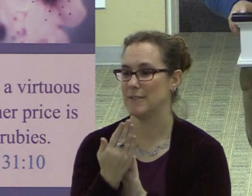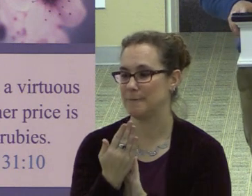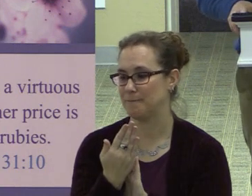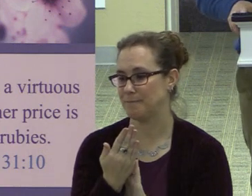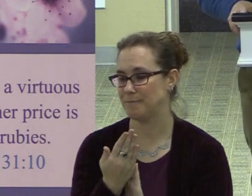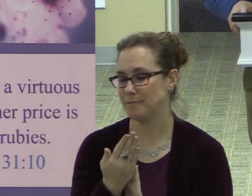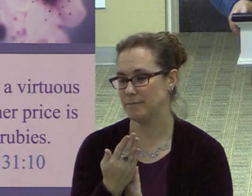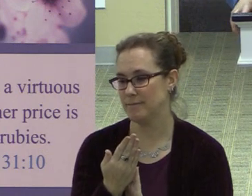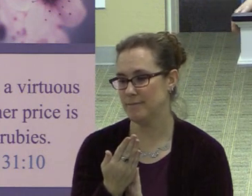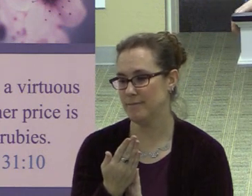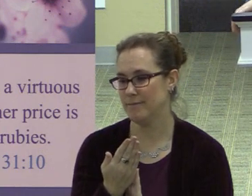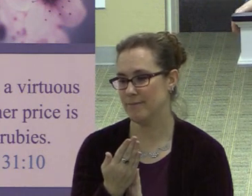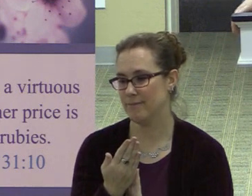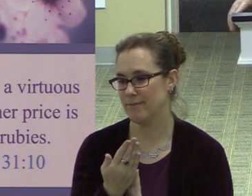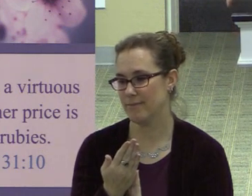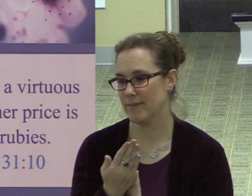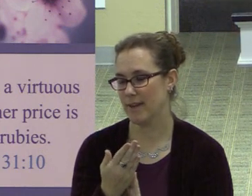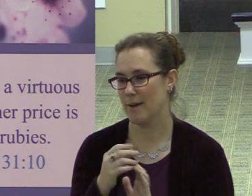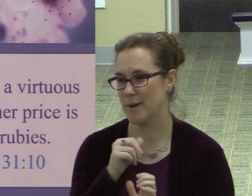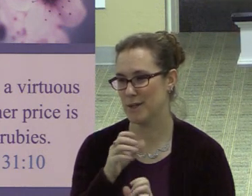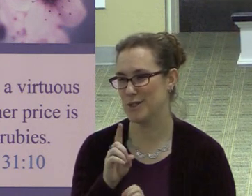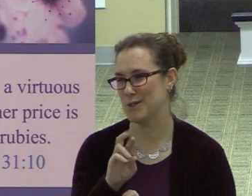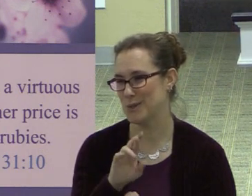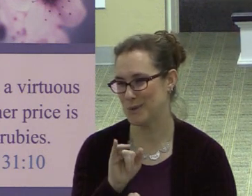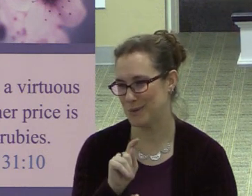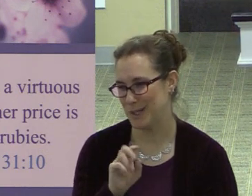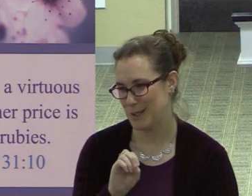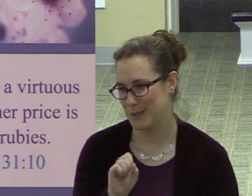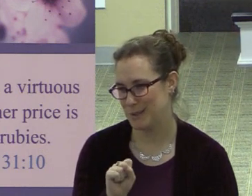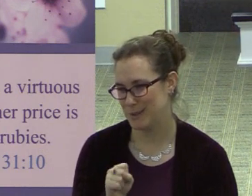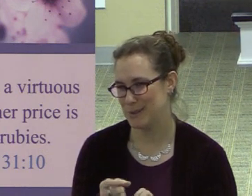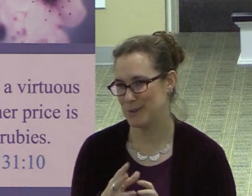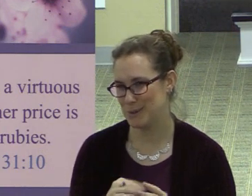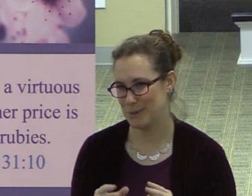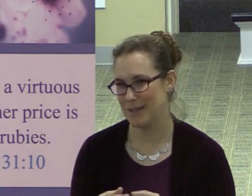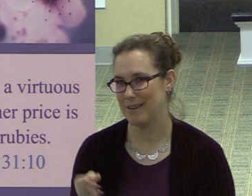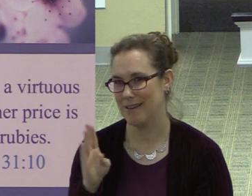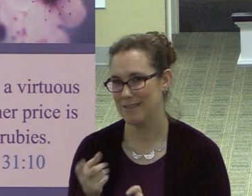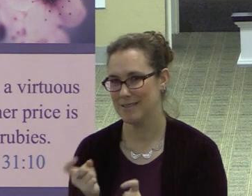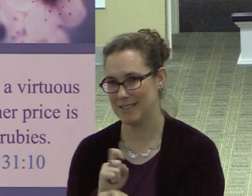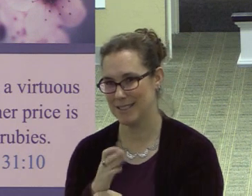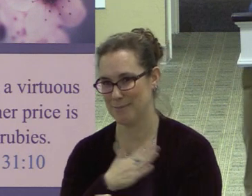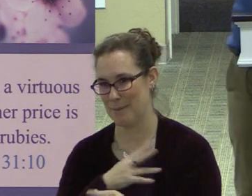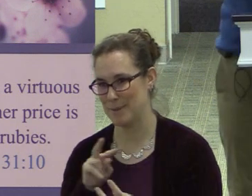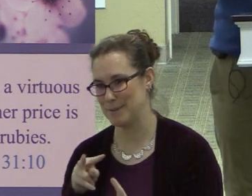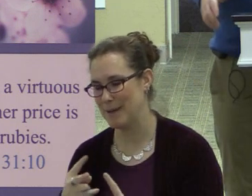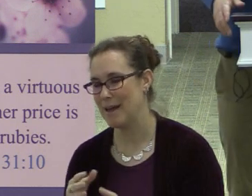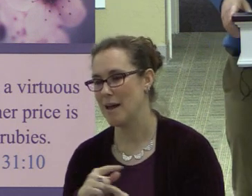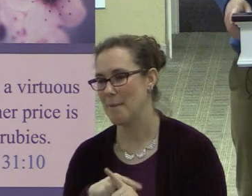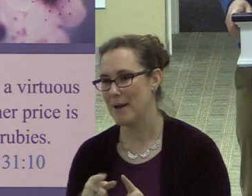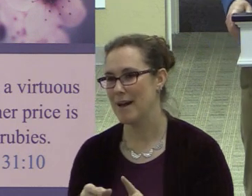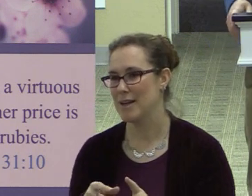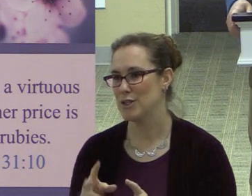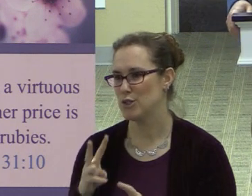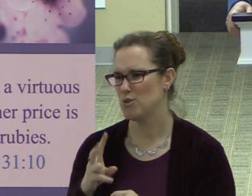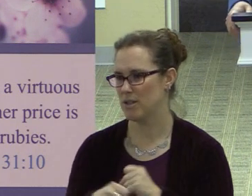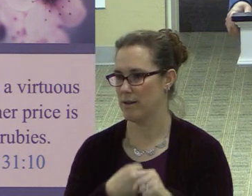And then, you know, I'm not going into the Doritos story where God changed my perspective on it. That's what I'm going through. I'm going to fast forward about